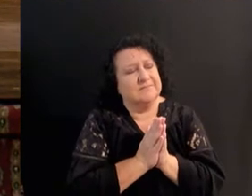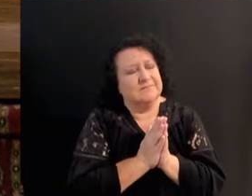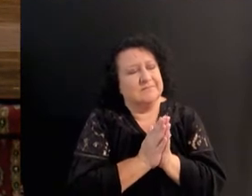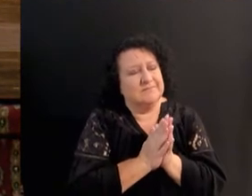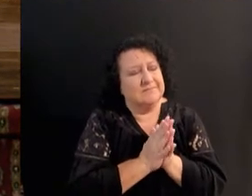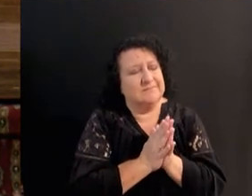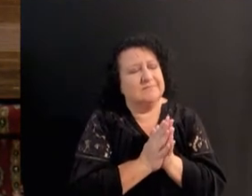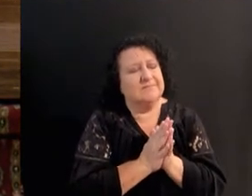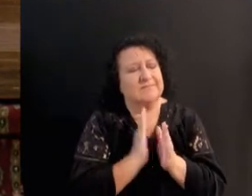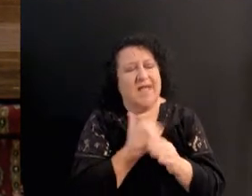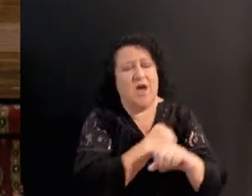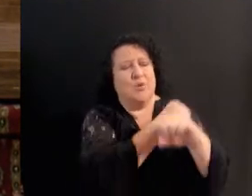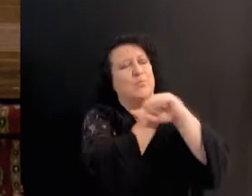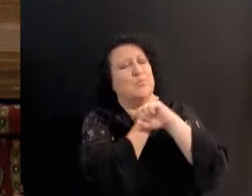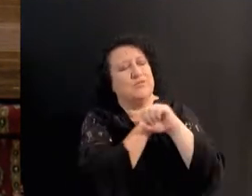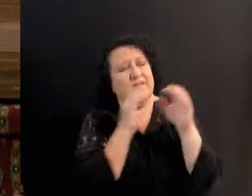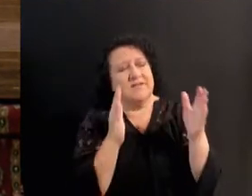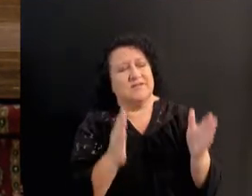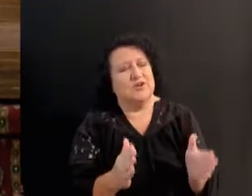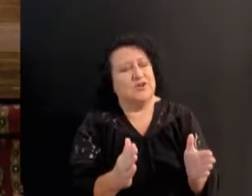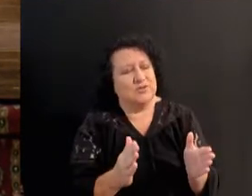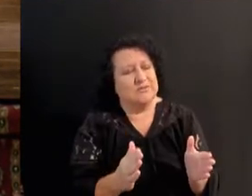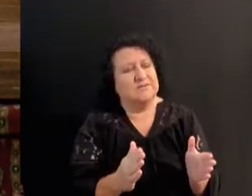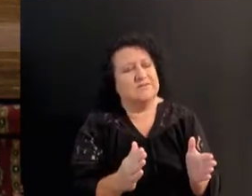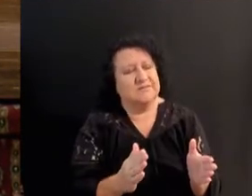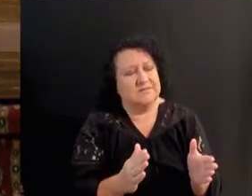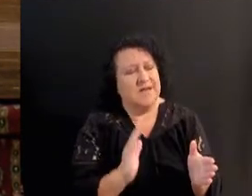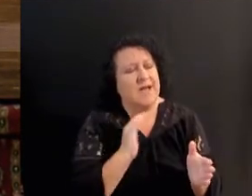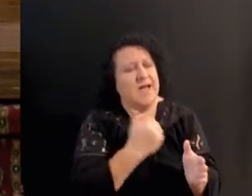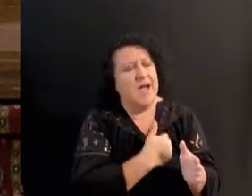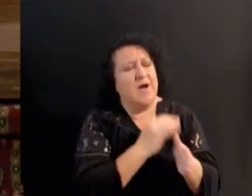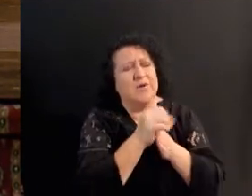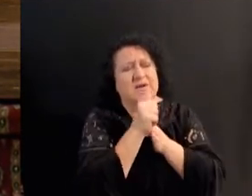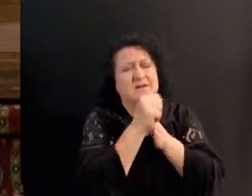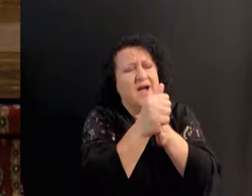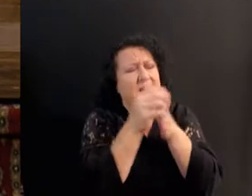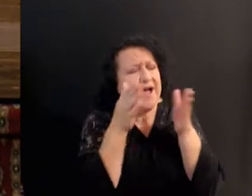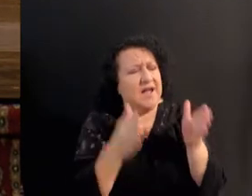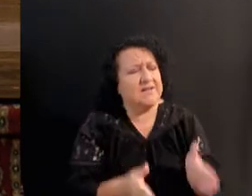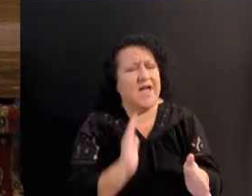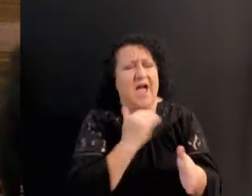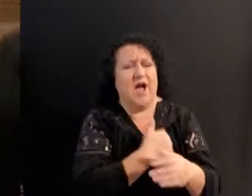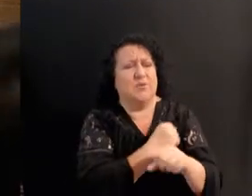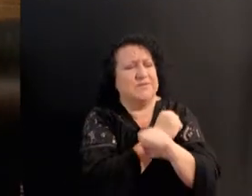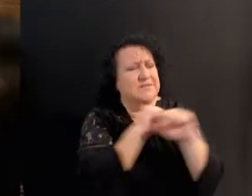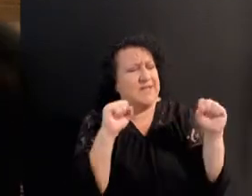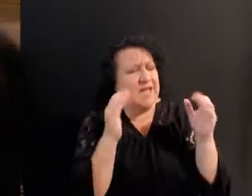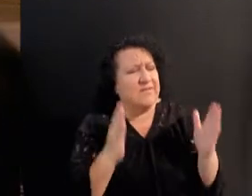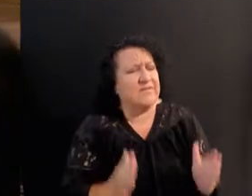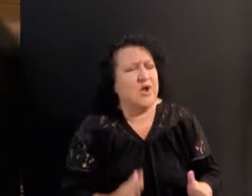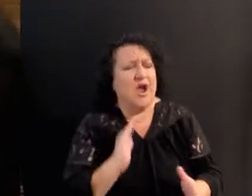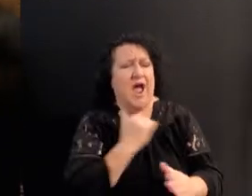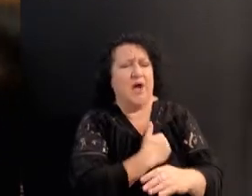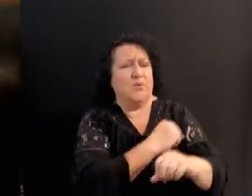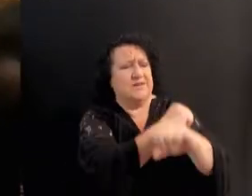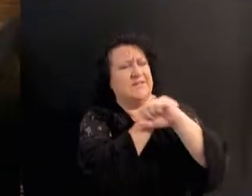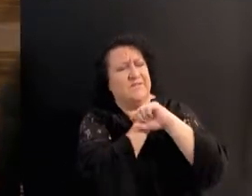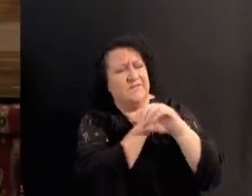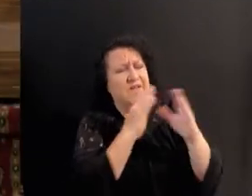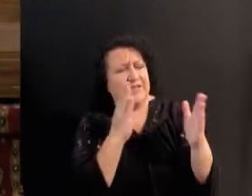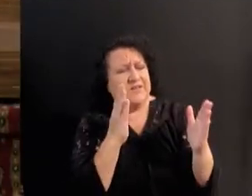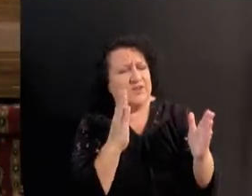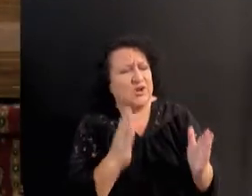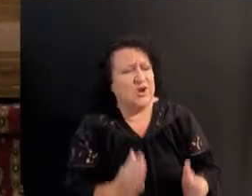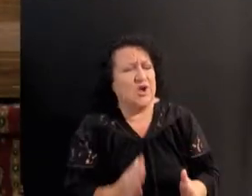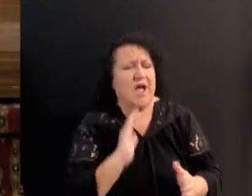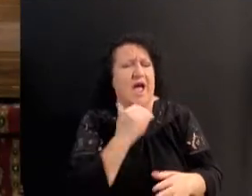our protector, our guide, our savior, our defender, our provider,